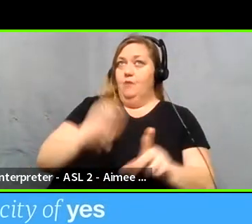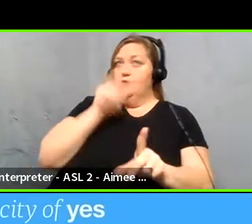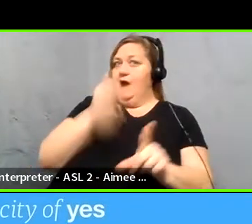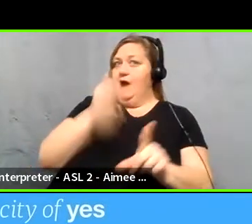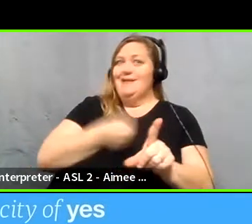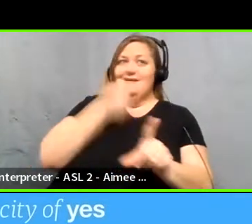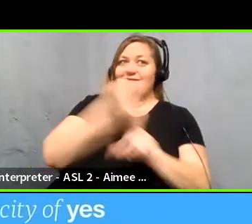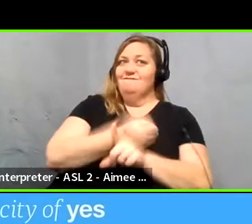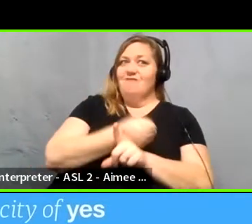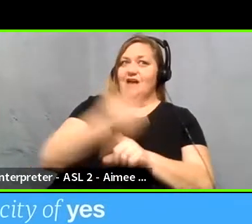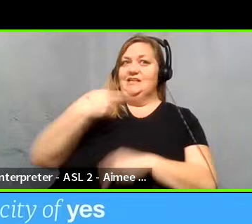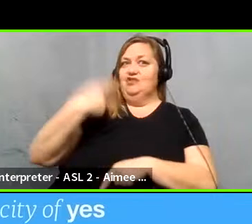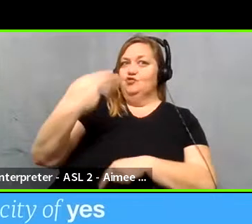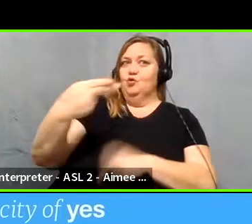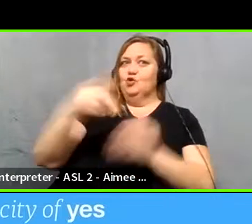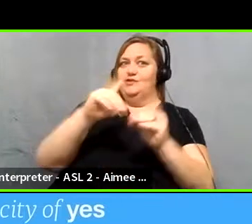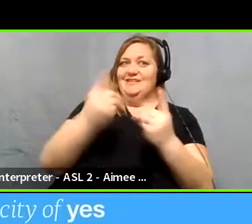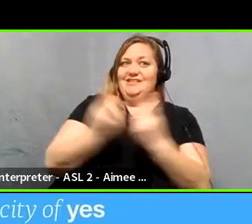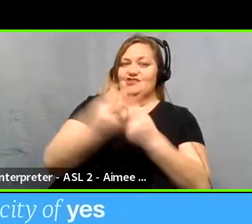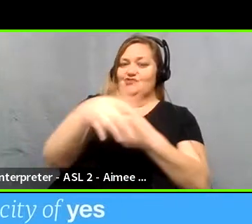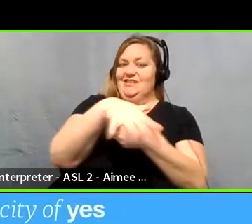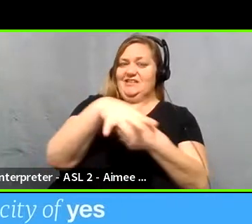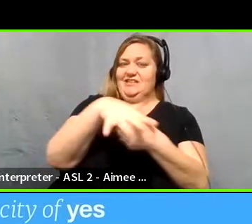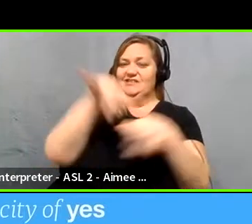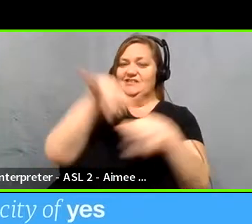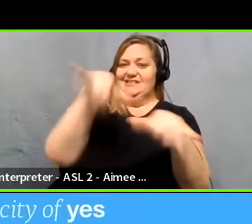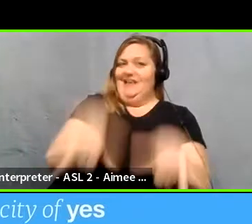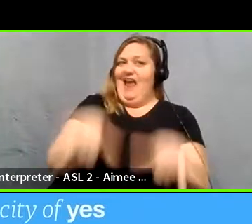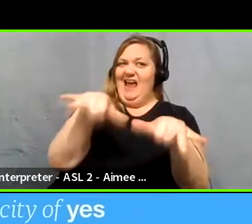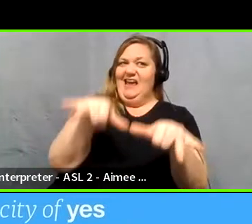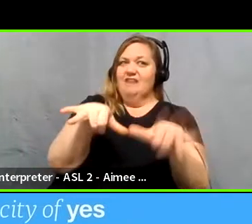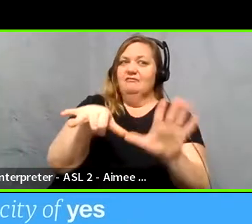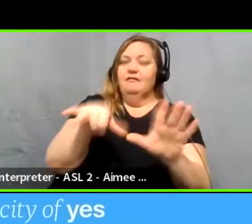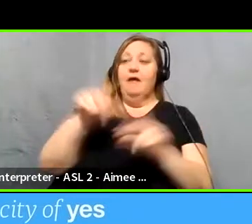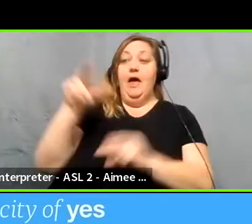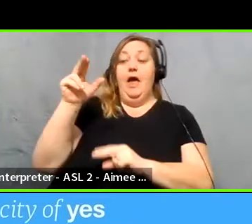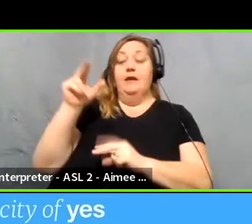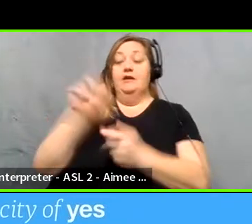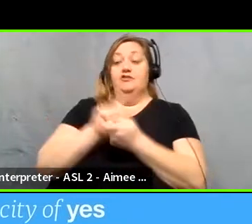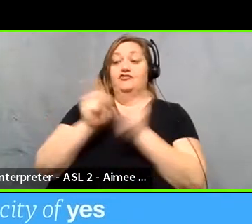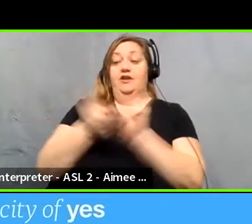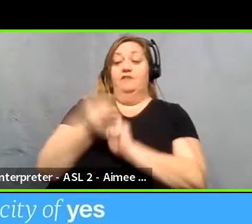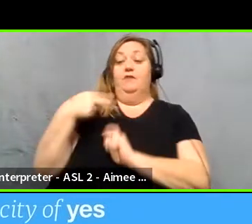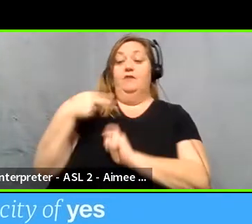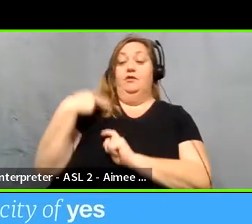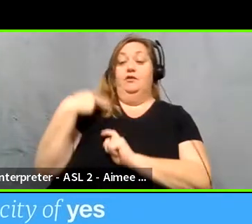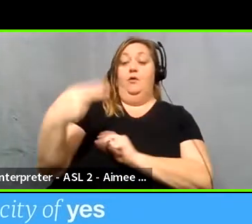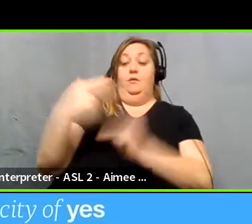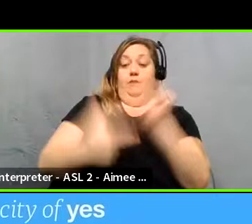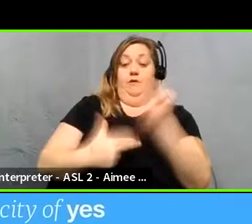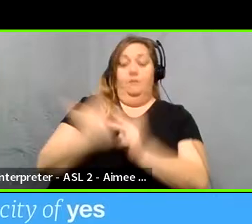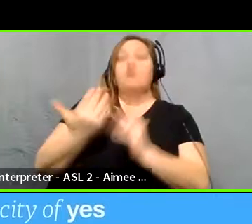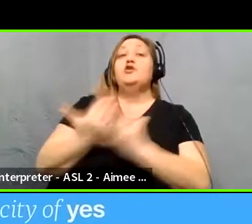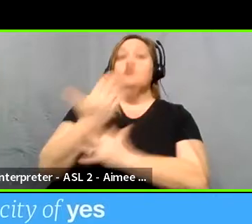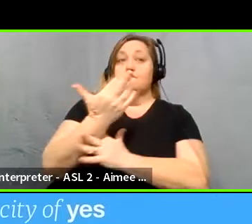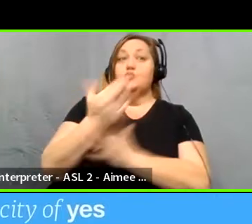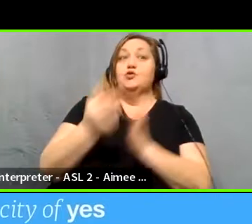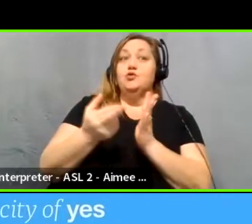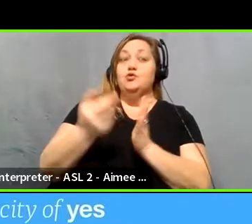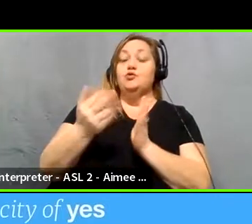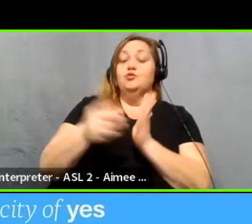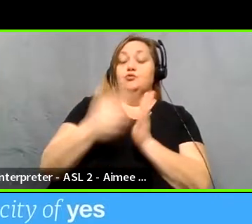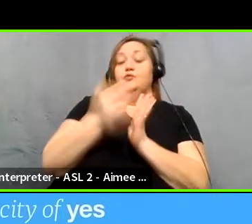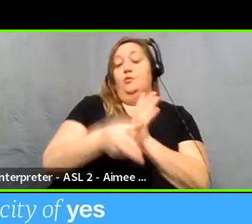existing historic districts. Those will still remain in place. Any changes for buildings and historic districts will still need to go through those regular review processes.